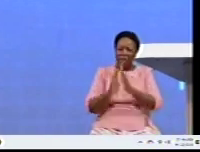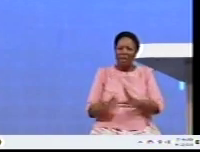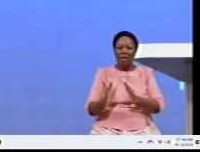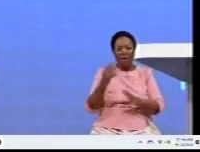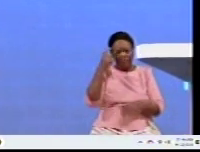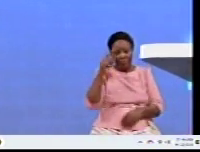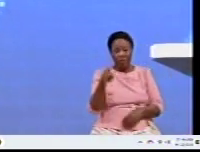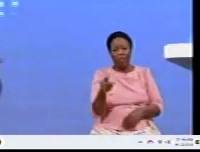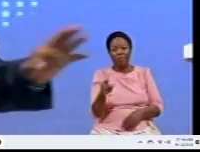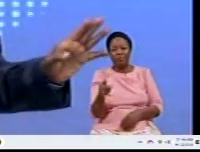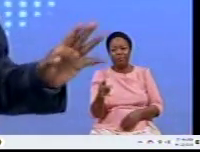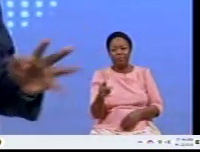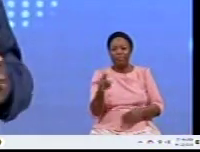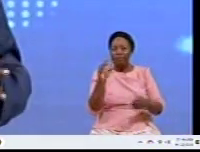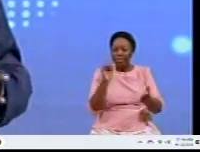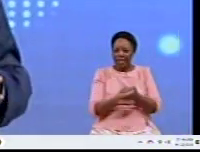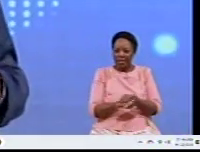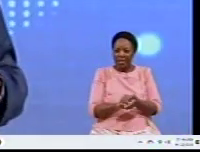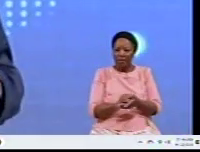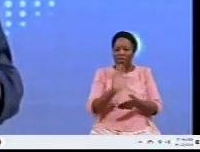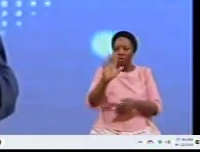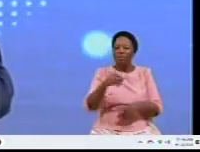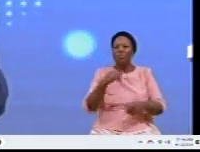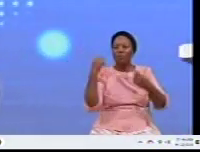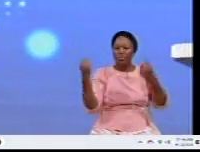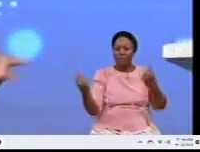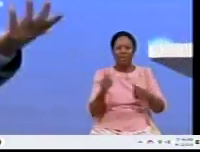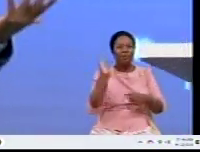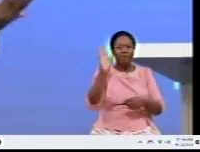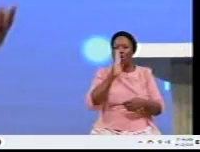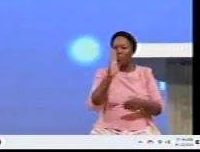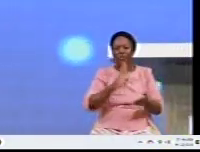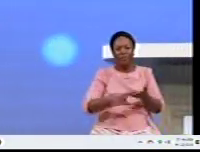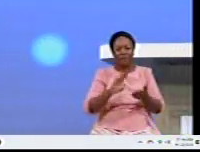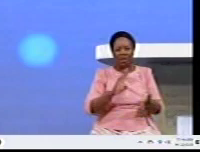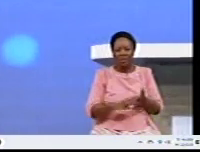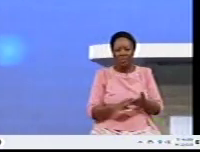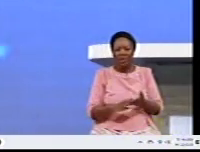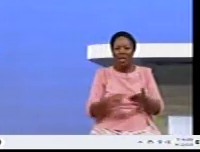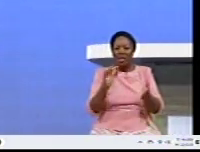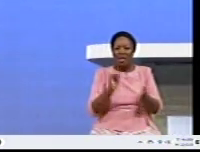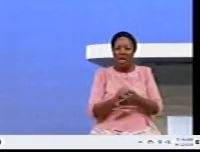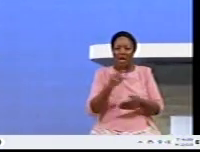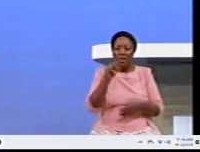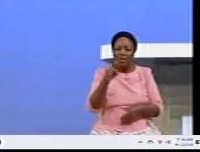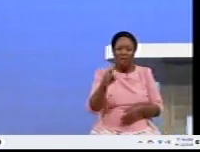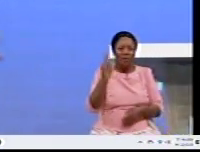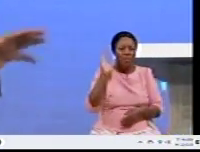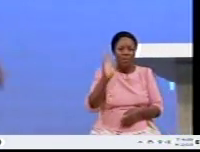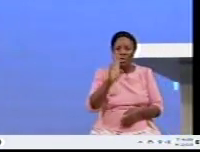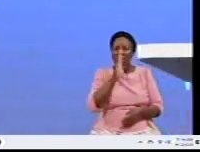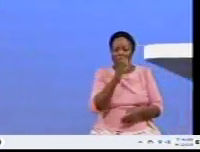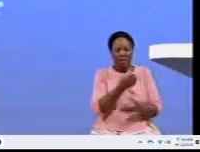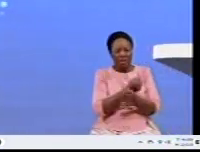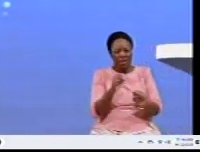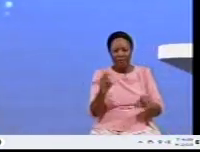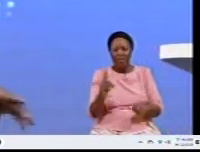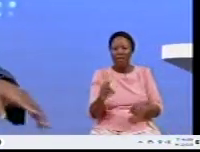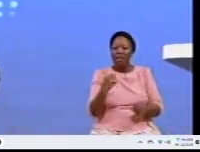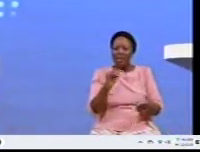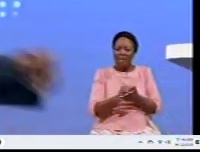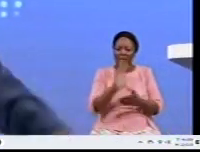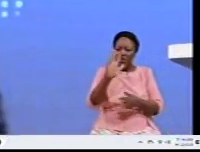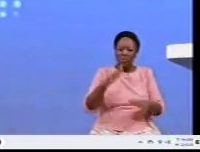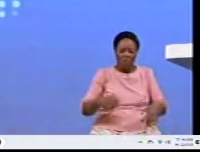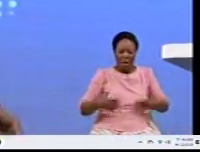you, that your sins will be forgiven, that you will be saved, that your